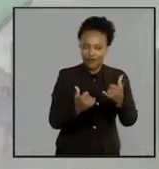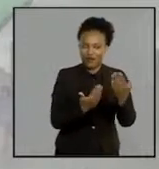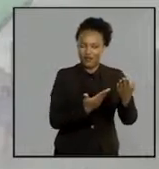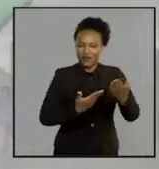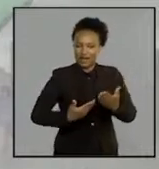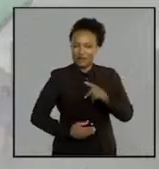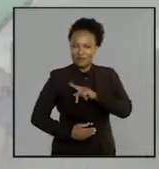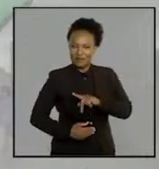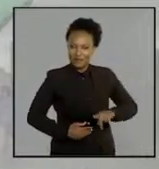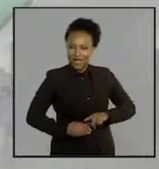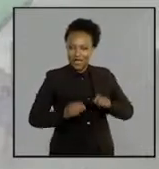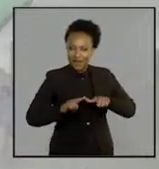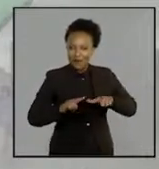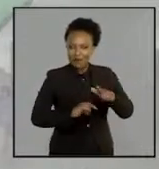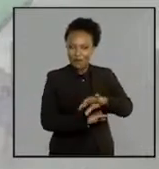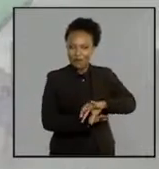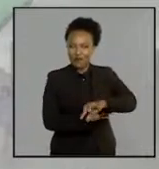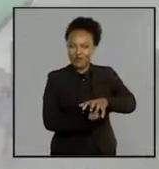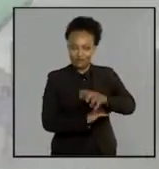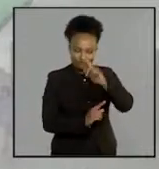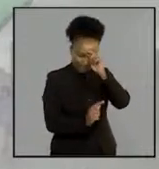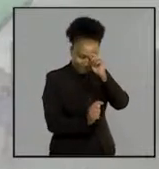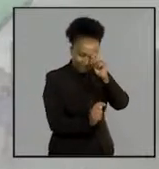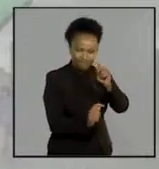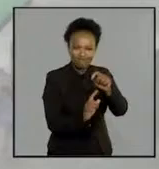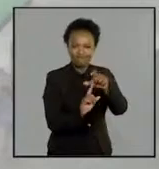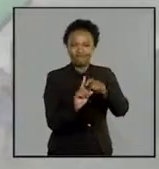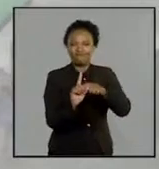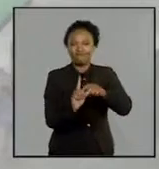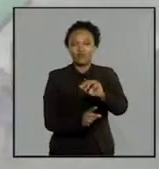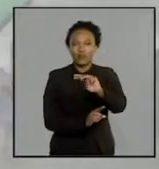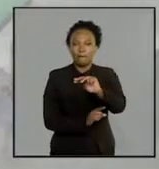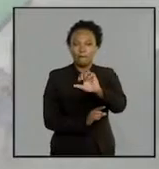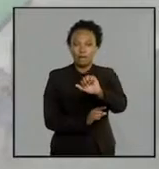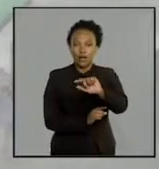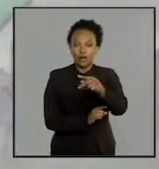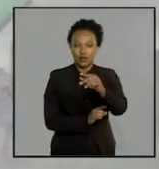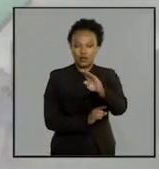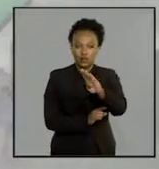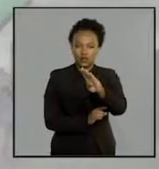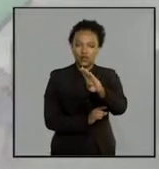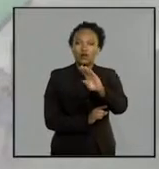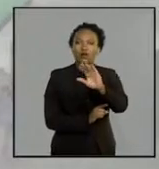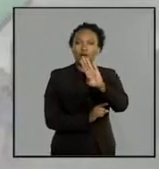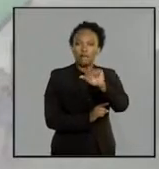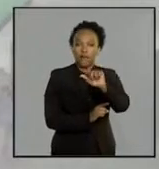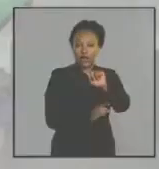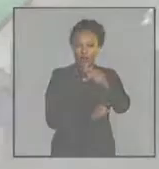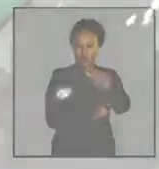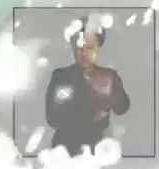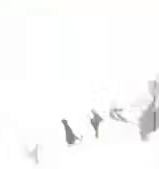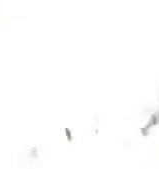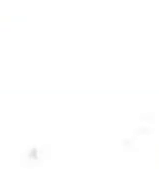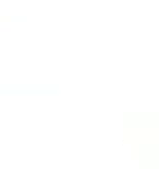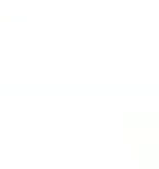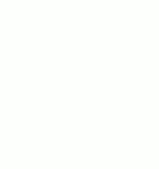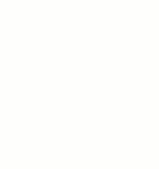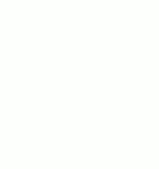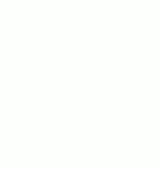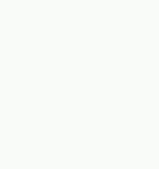by the province of Limpopo. We now welcome the Premier of Limpopo Province, the Honorable Chupu Matabata.